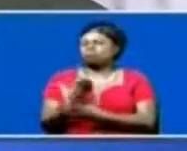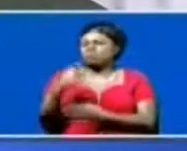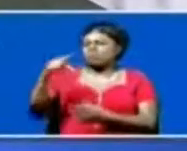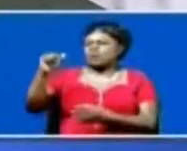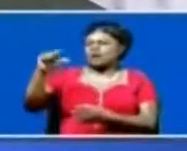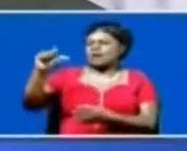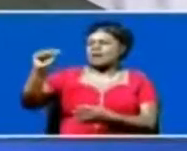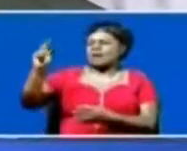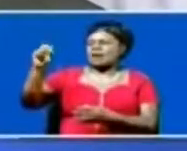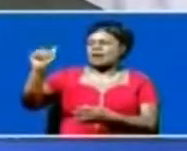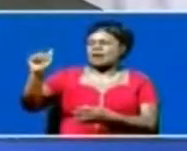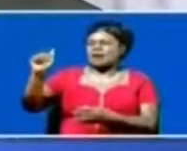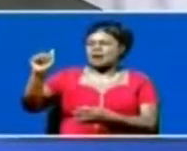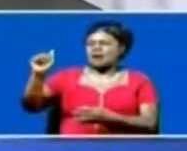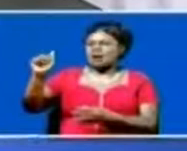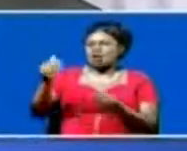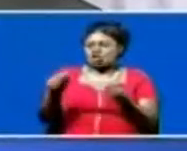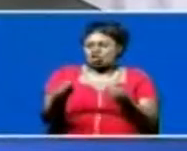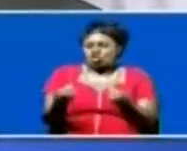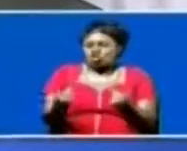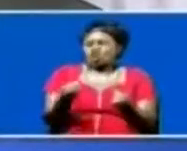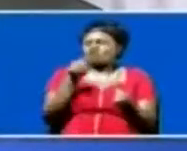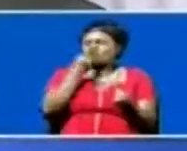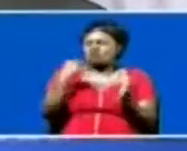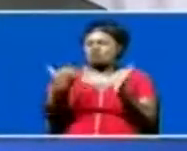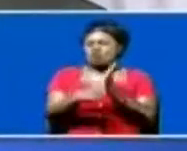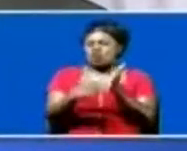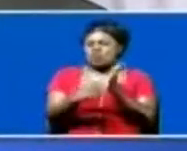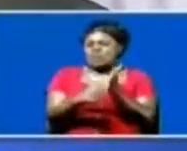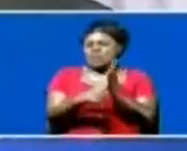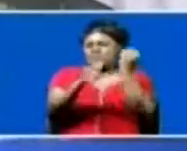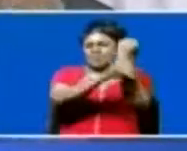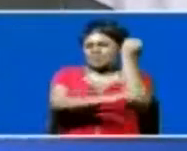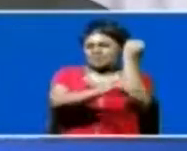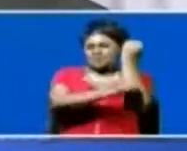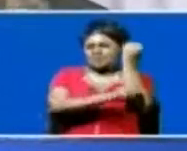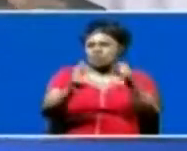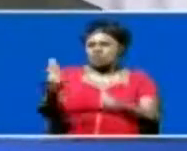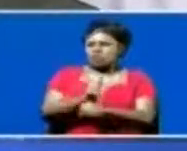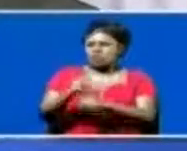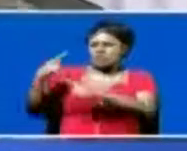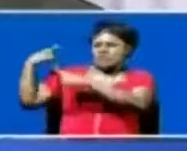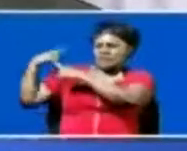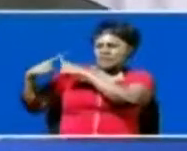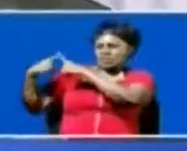Galana sort out the food shortage going on in the country, he is using the